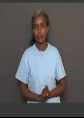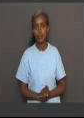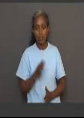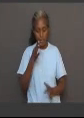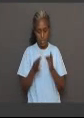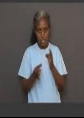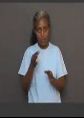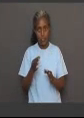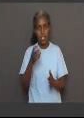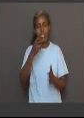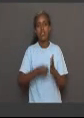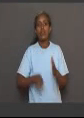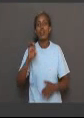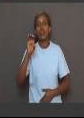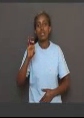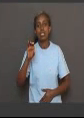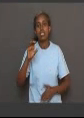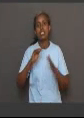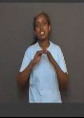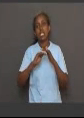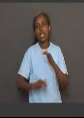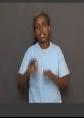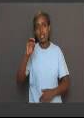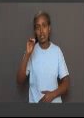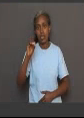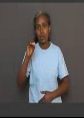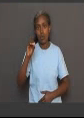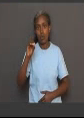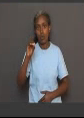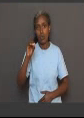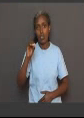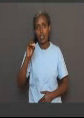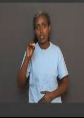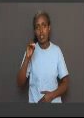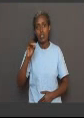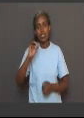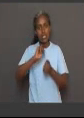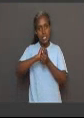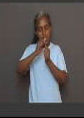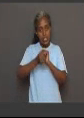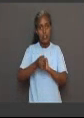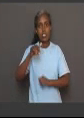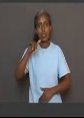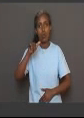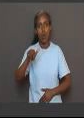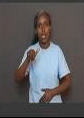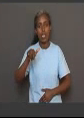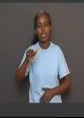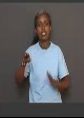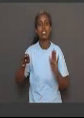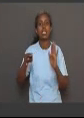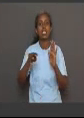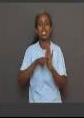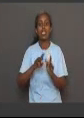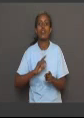If the value of c is less than 0, it will shift y in a